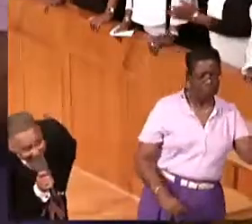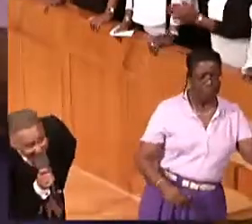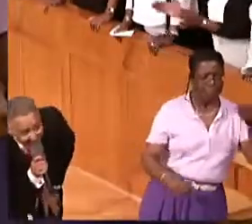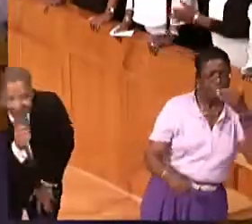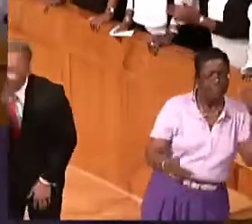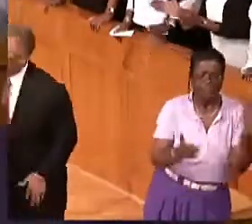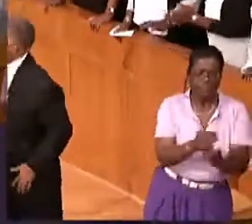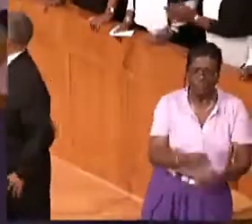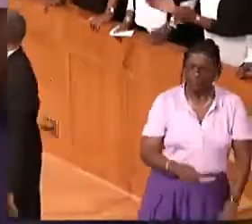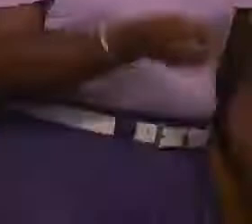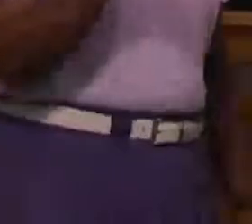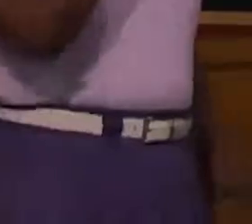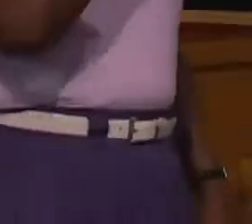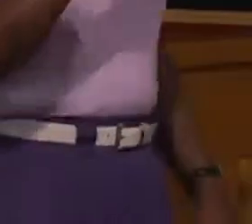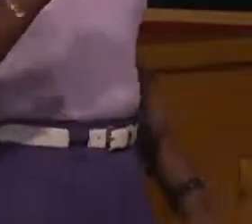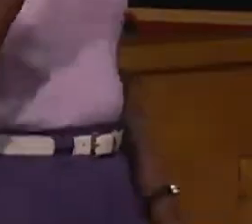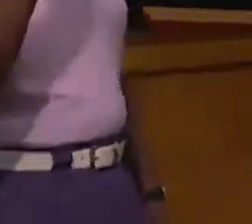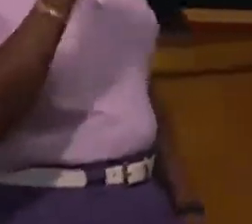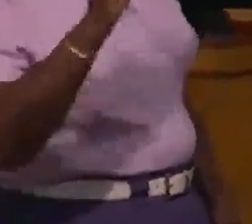Good.